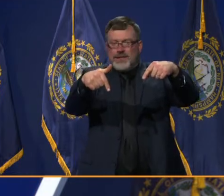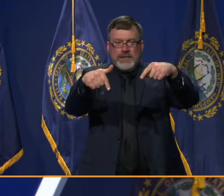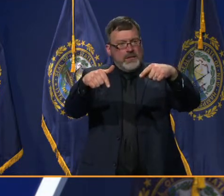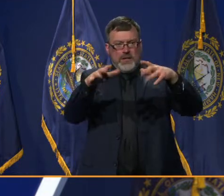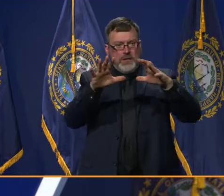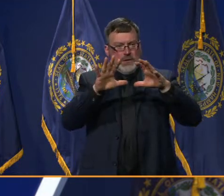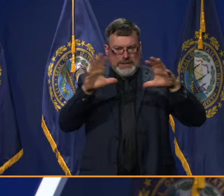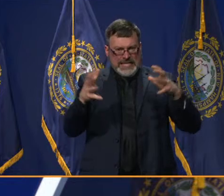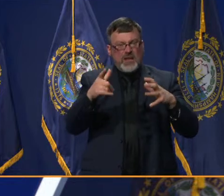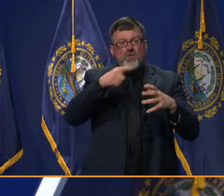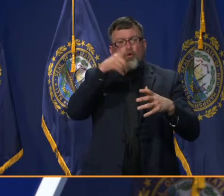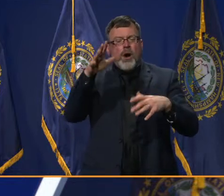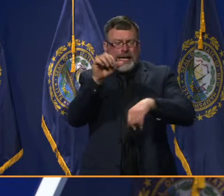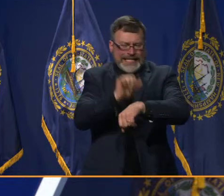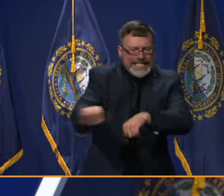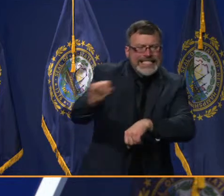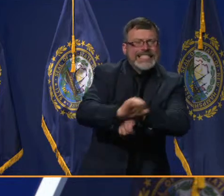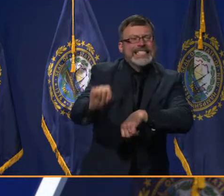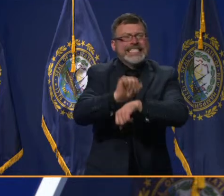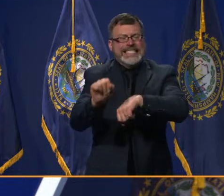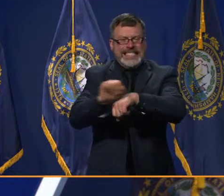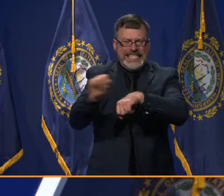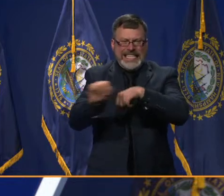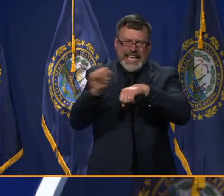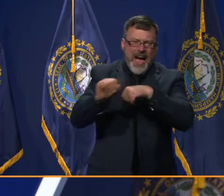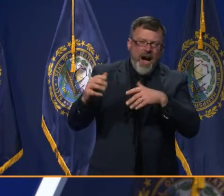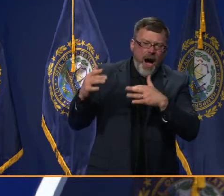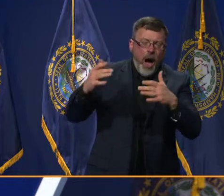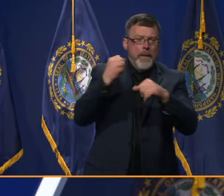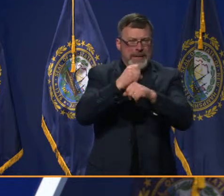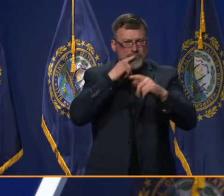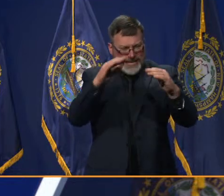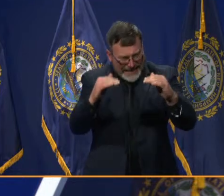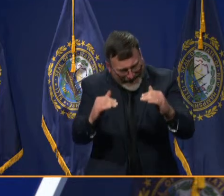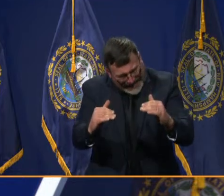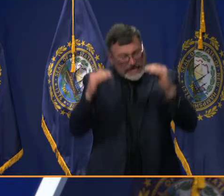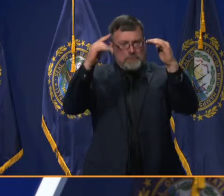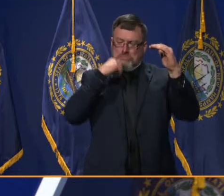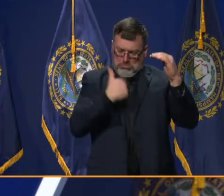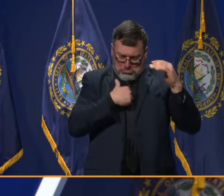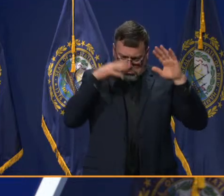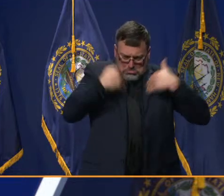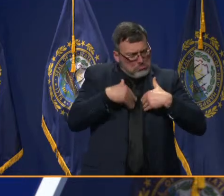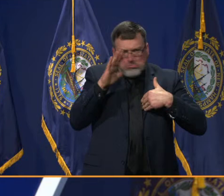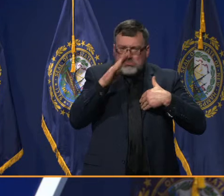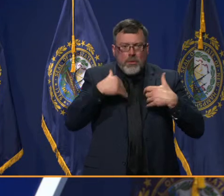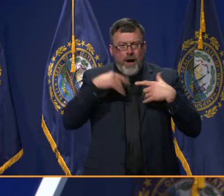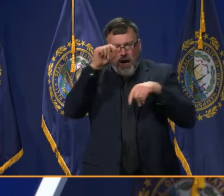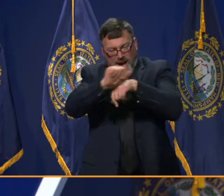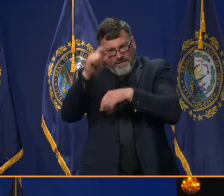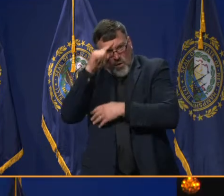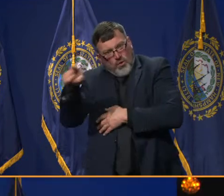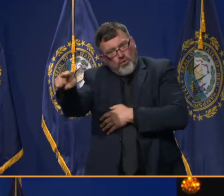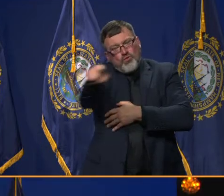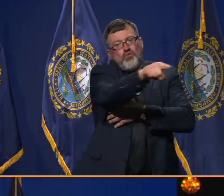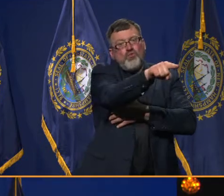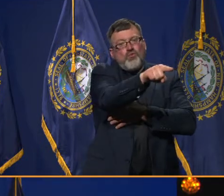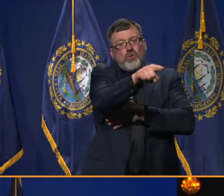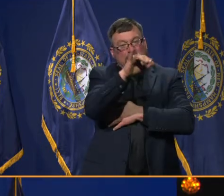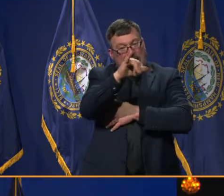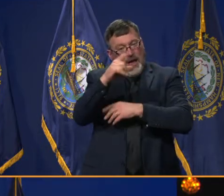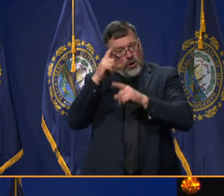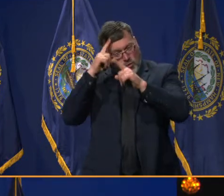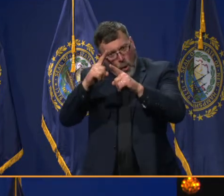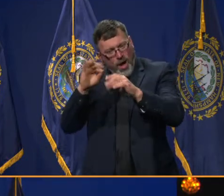personal interests or often their beliefs to achieve that goal of a fulfilled community. We all carry